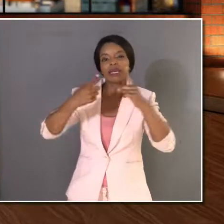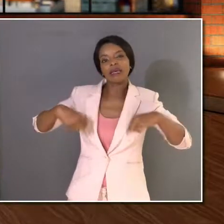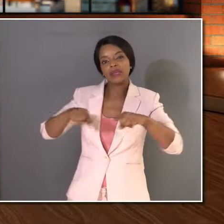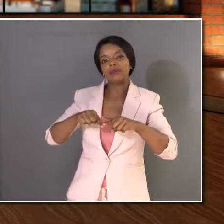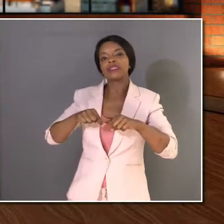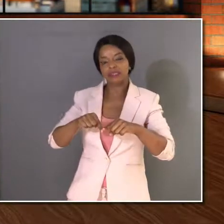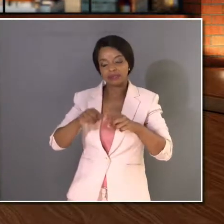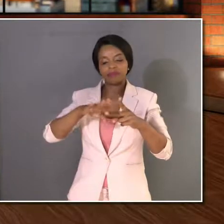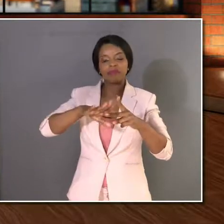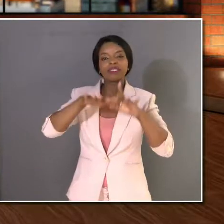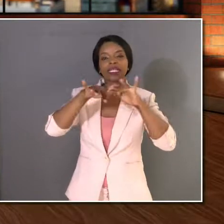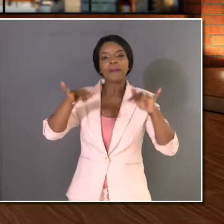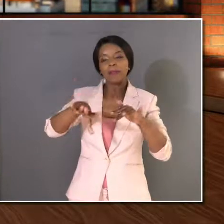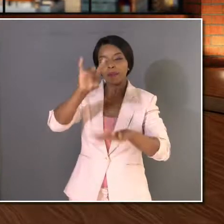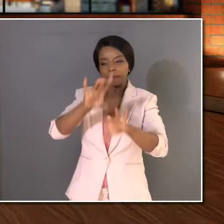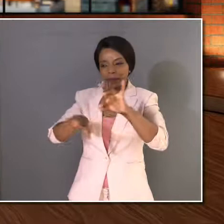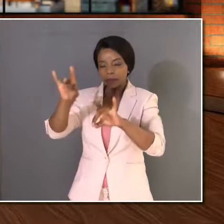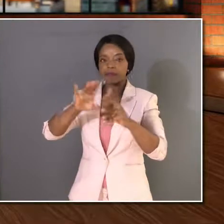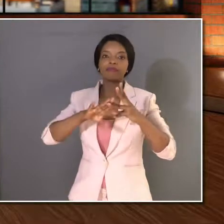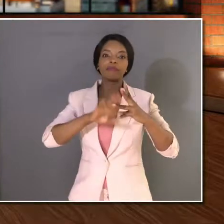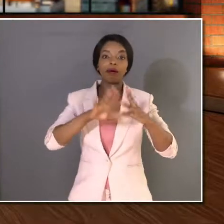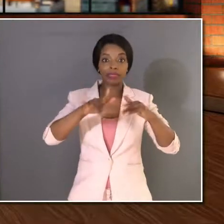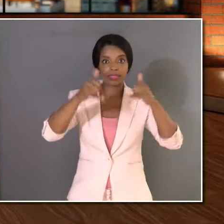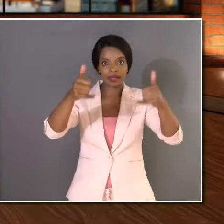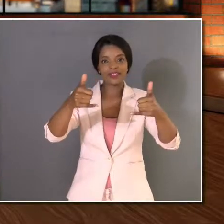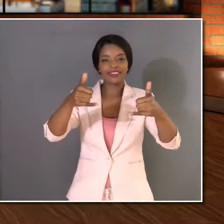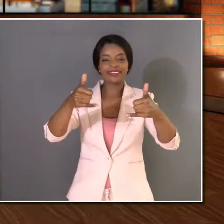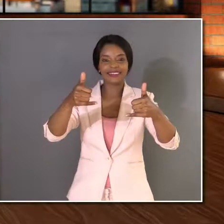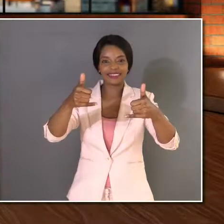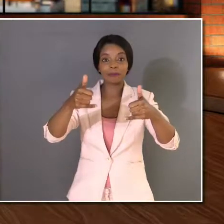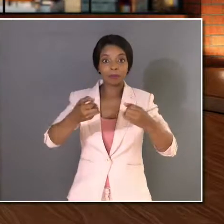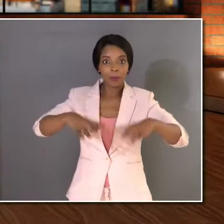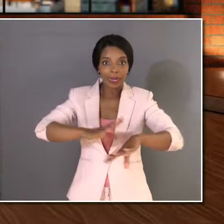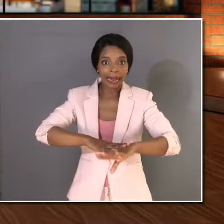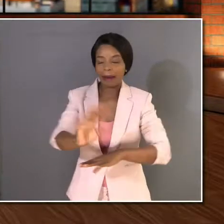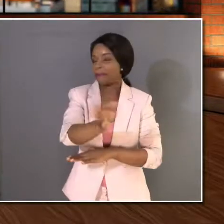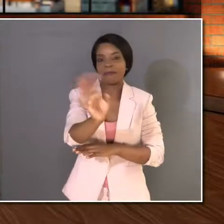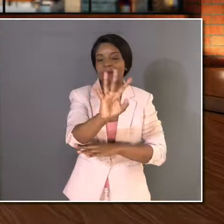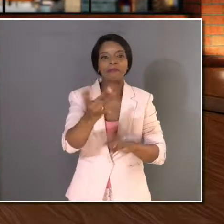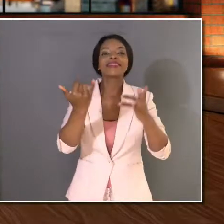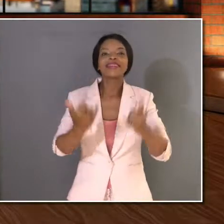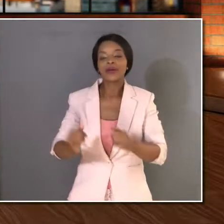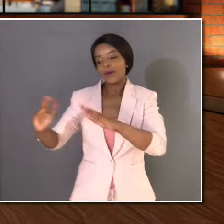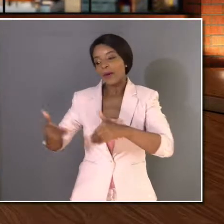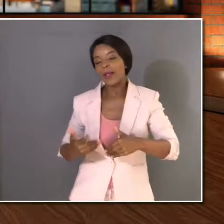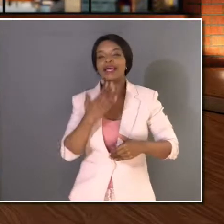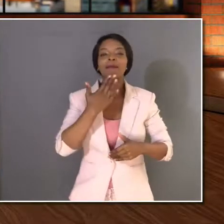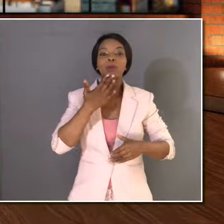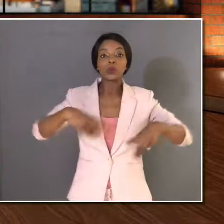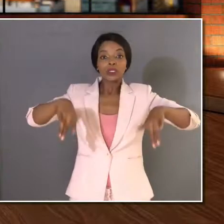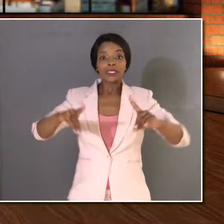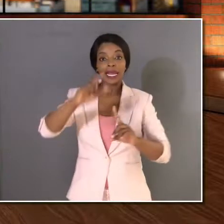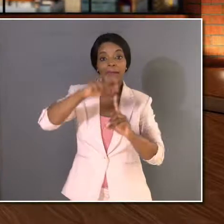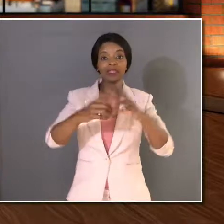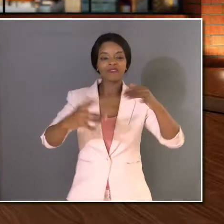winner, and the awards. So without further ado, we now welcome the esteemed chairman of the foundation to say a few